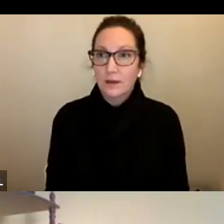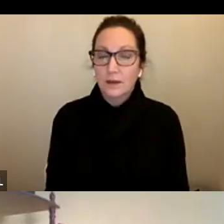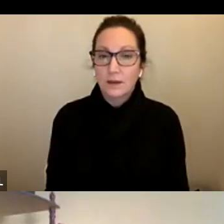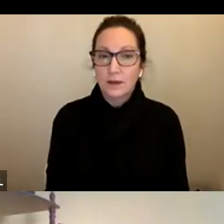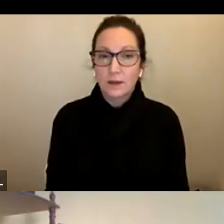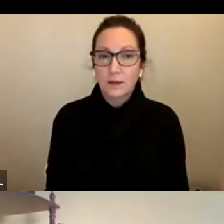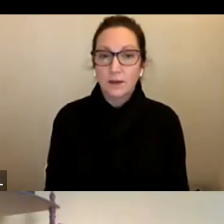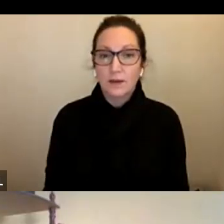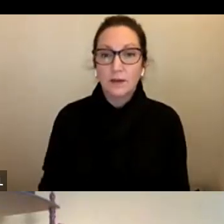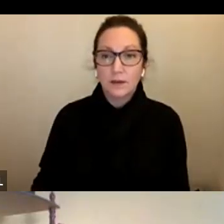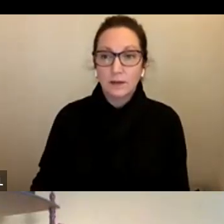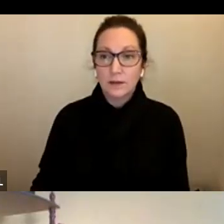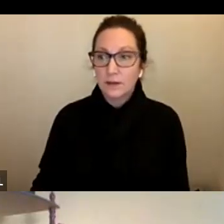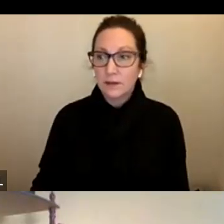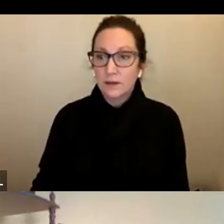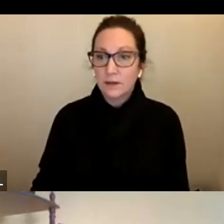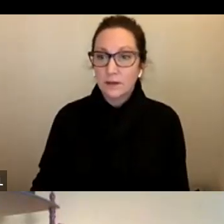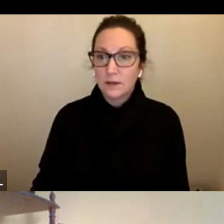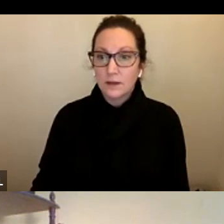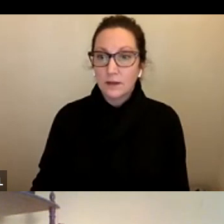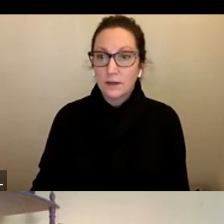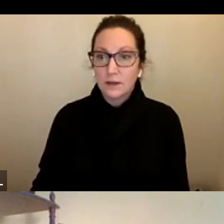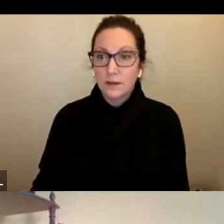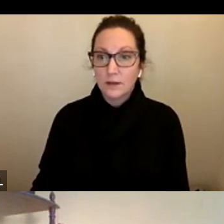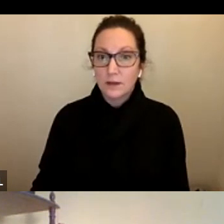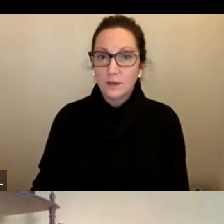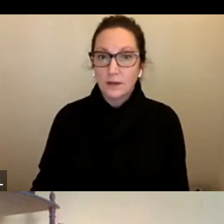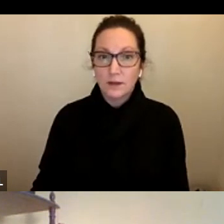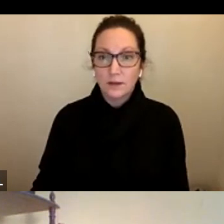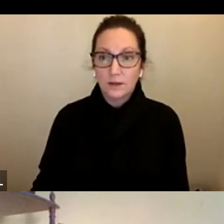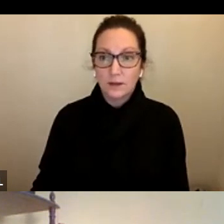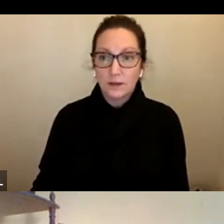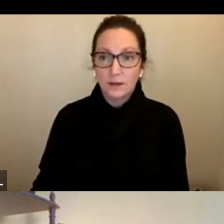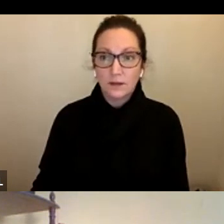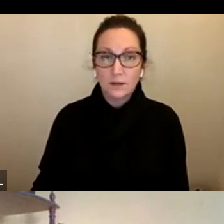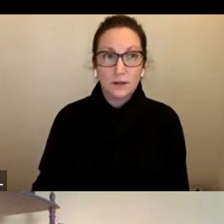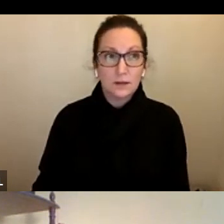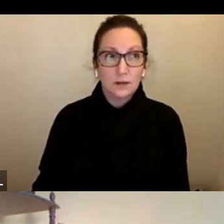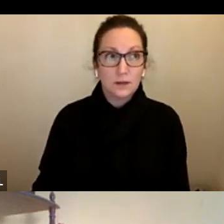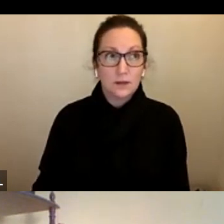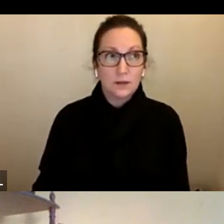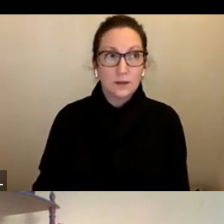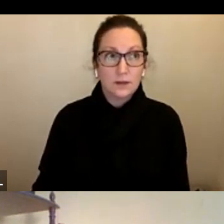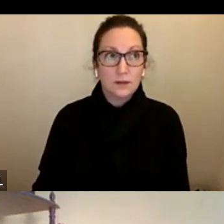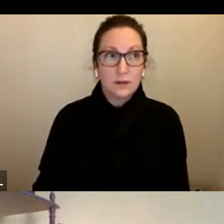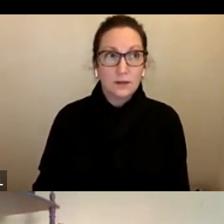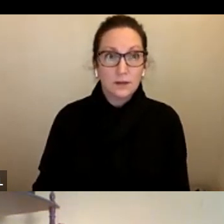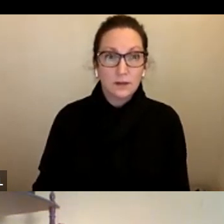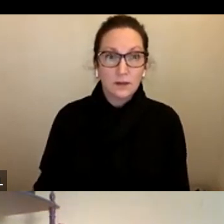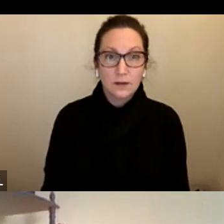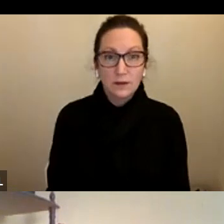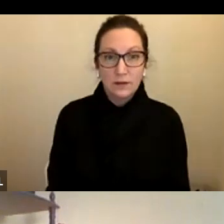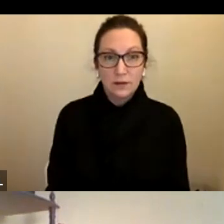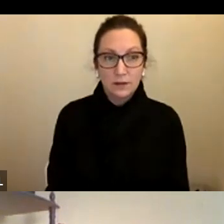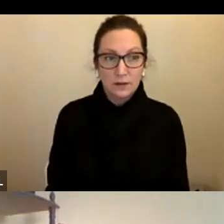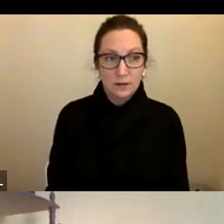interpreter today. Magacayga waa Camila Fortune. Maanta waxaa idin noqon doonaa sabaftirihiina wixii su'aalaha qabtaan ama sharaxaada meesha ka